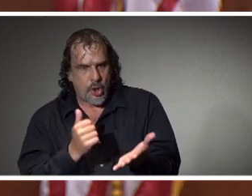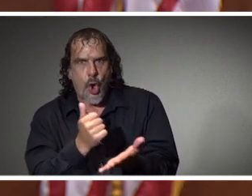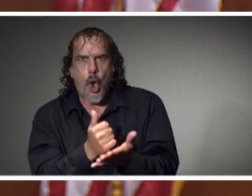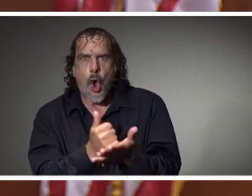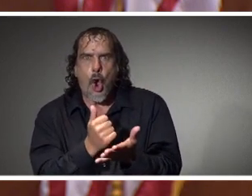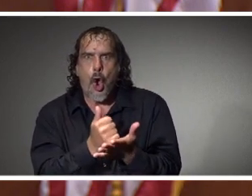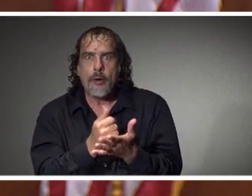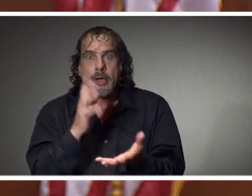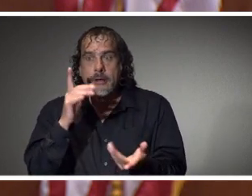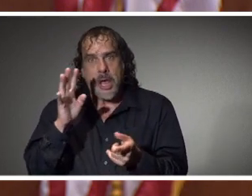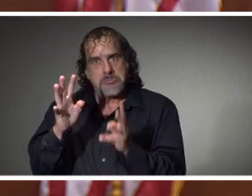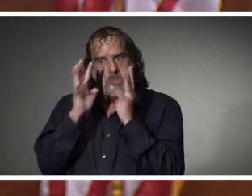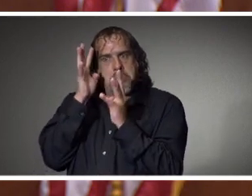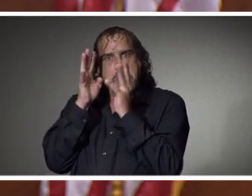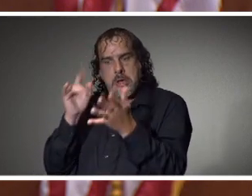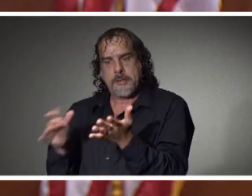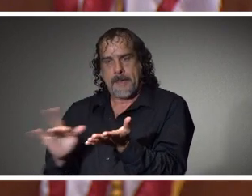patients,